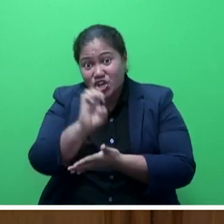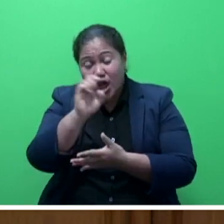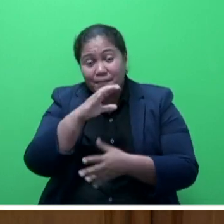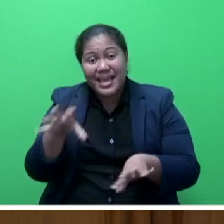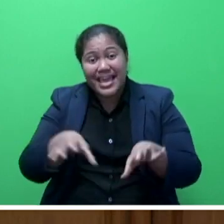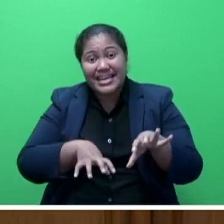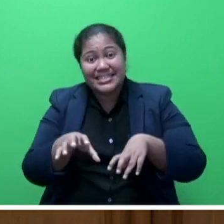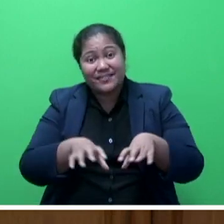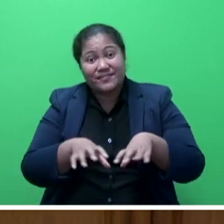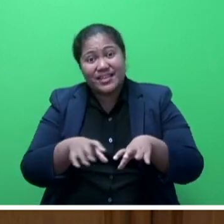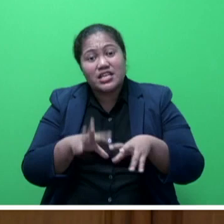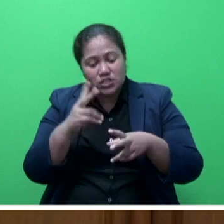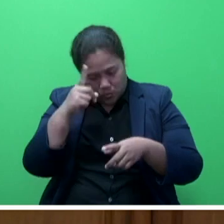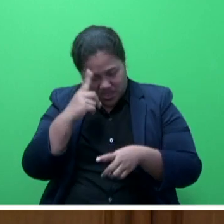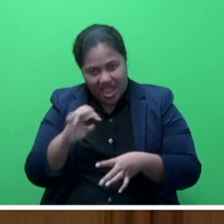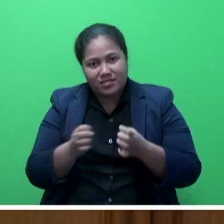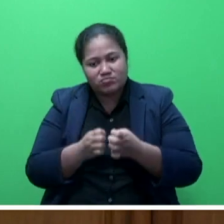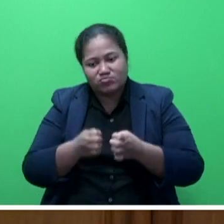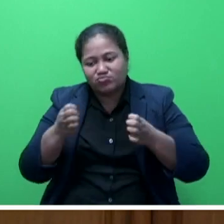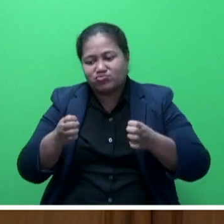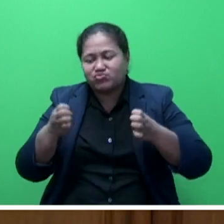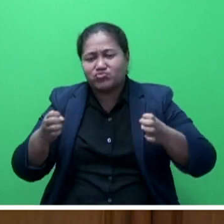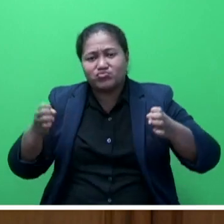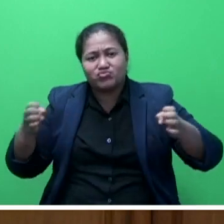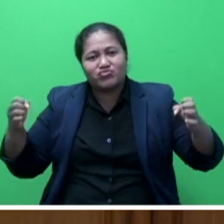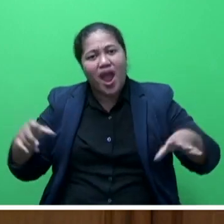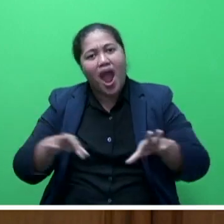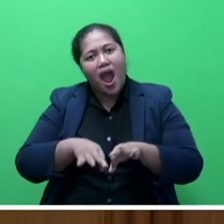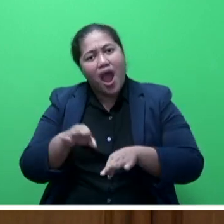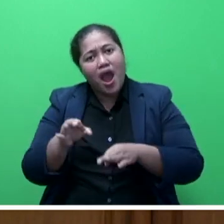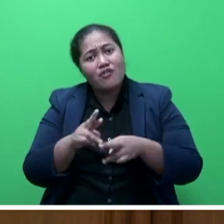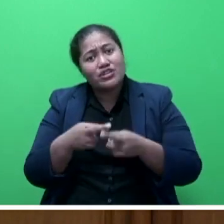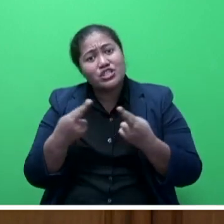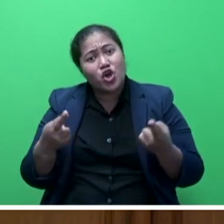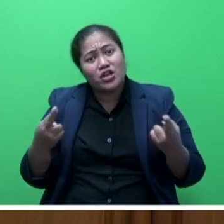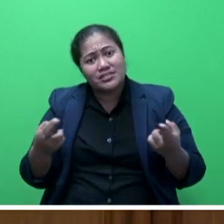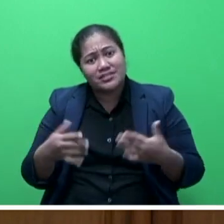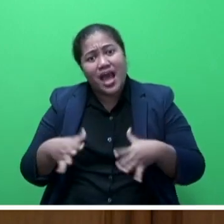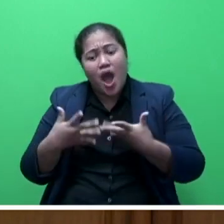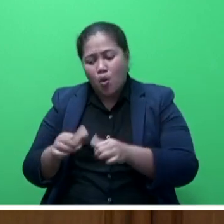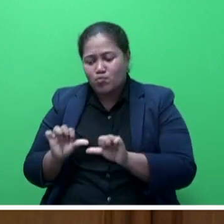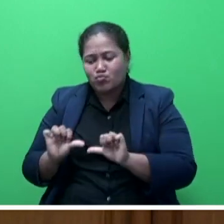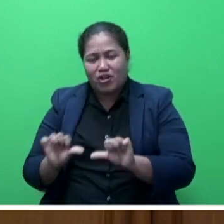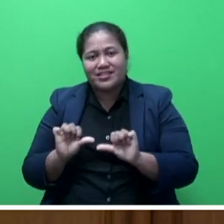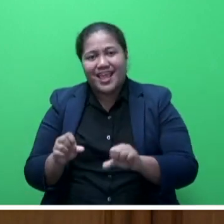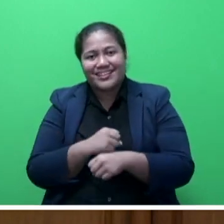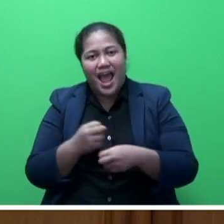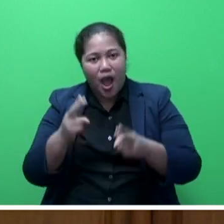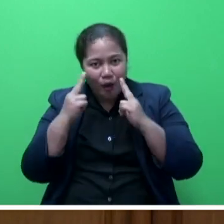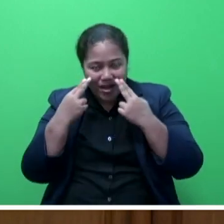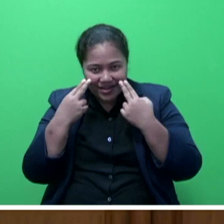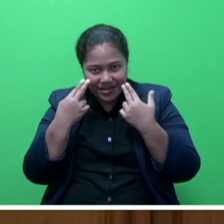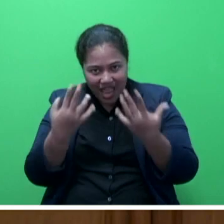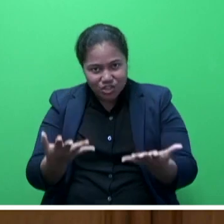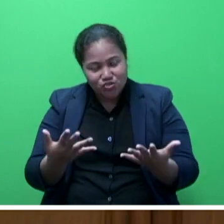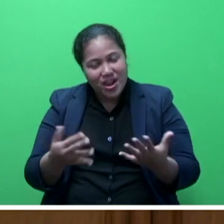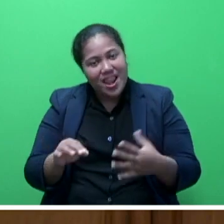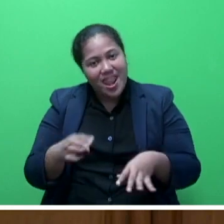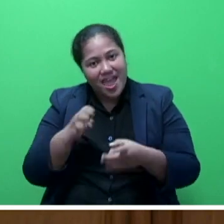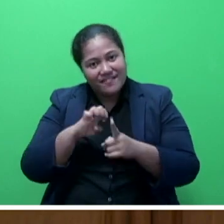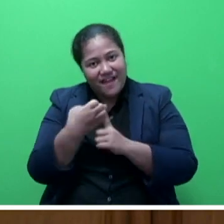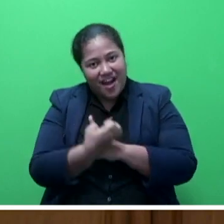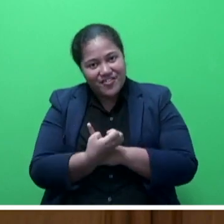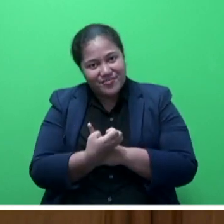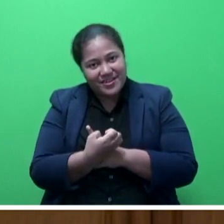and expanding our resources, protecting our natural environment and ecosystems on the other hand.